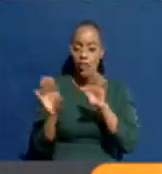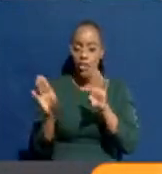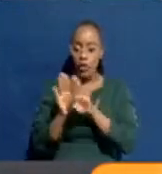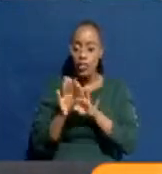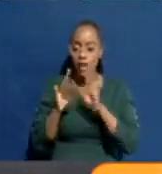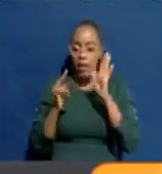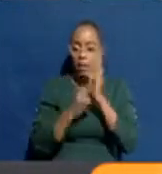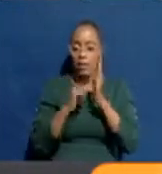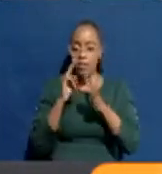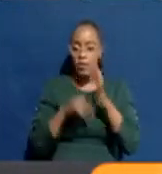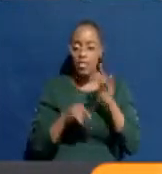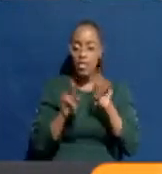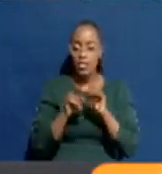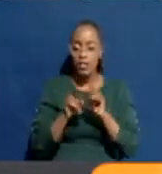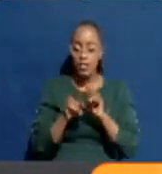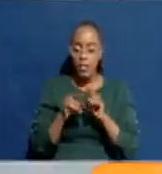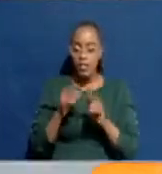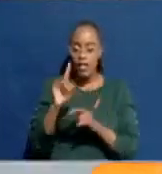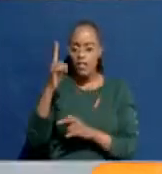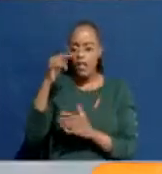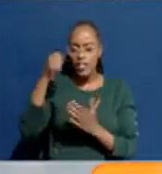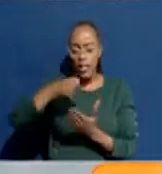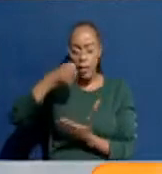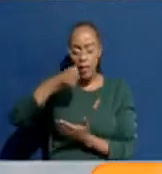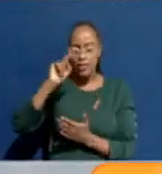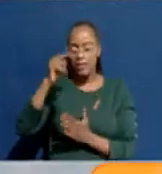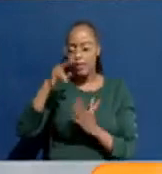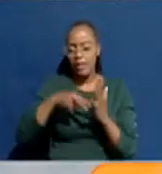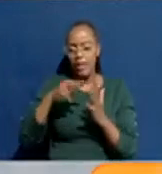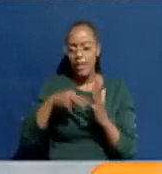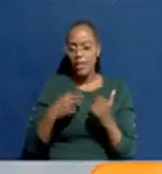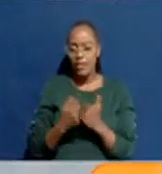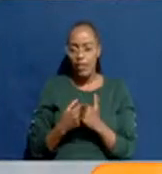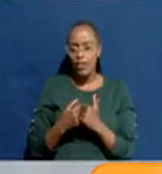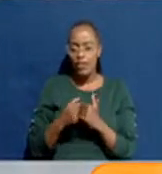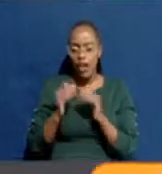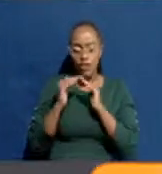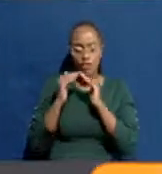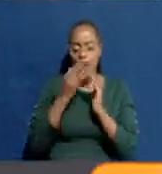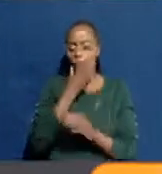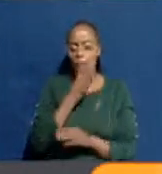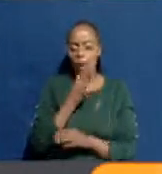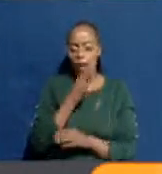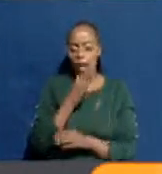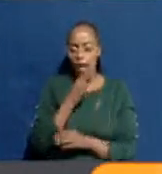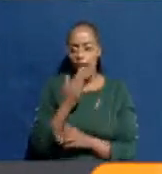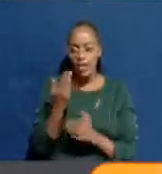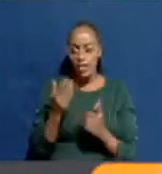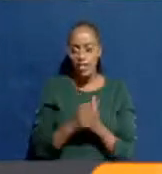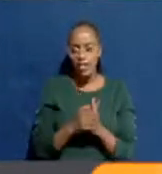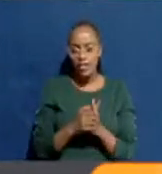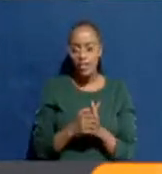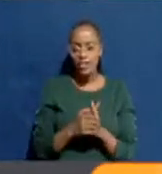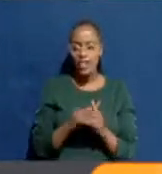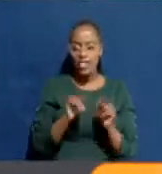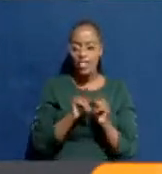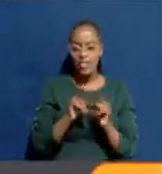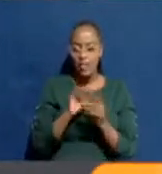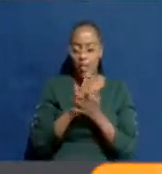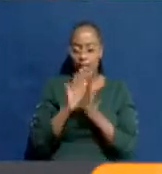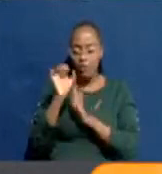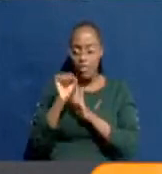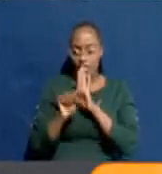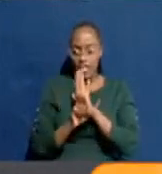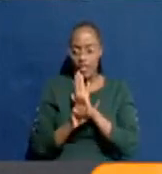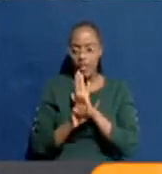This is the point. He just made his first budget. Yes. He's a very fair man. So I am talking about debt. Let me not be subjective. Great minds